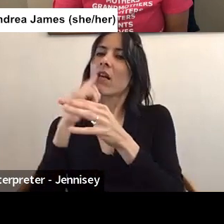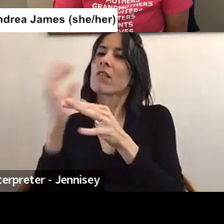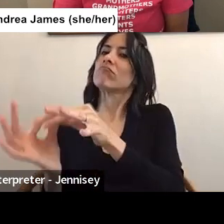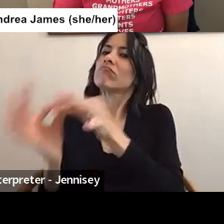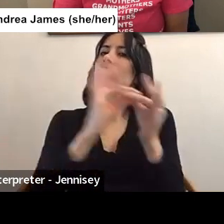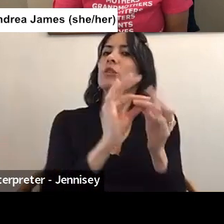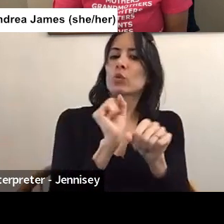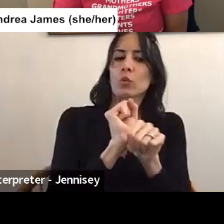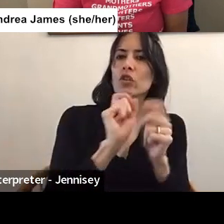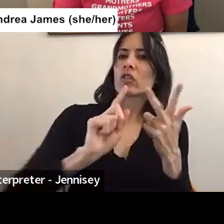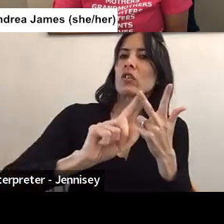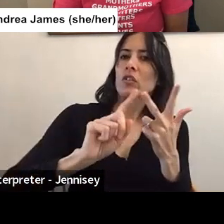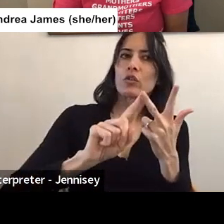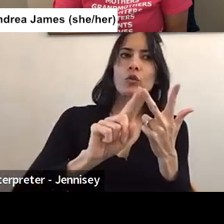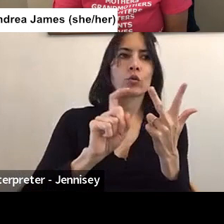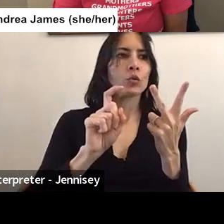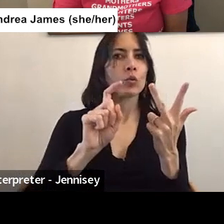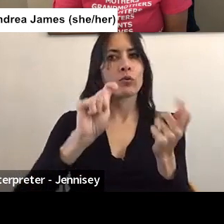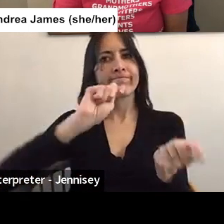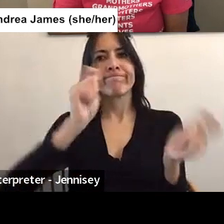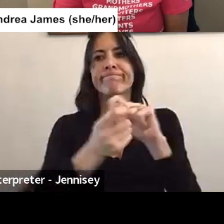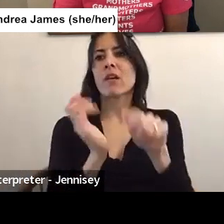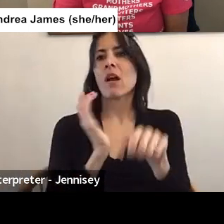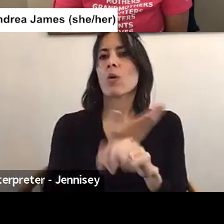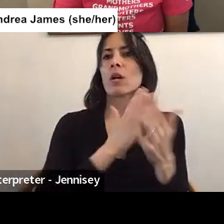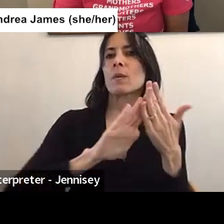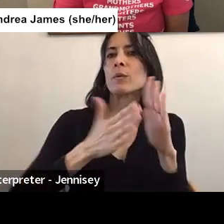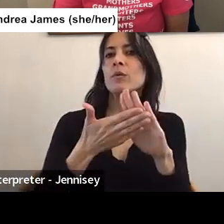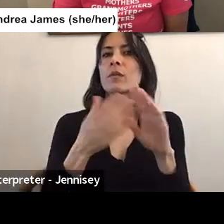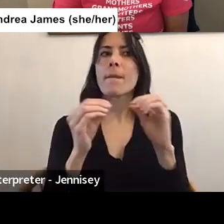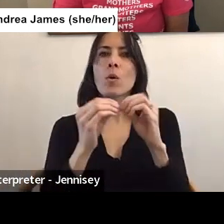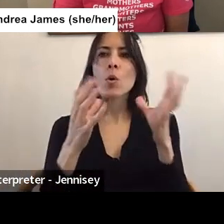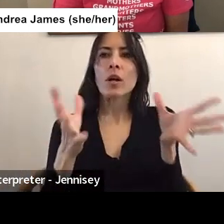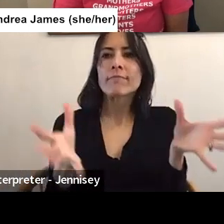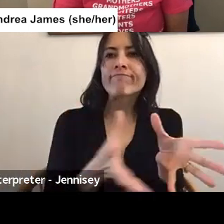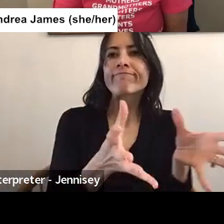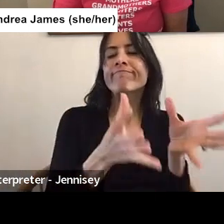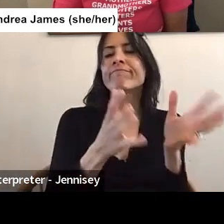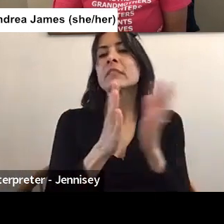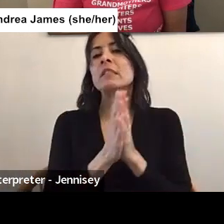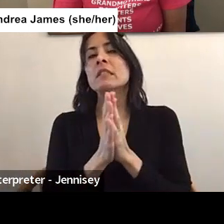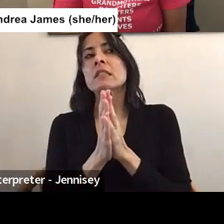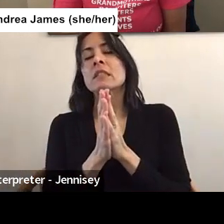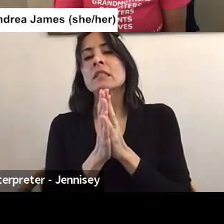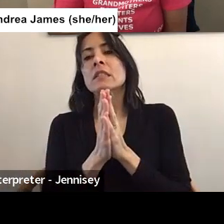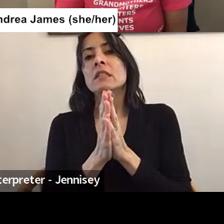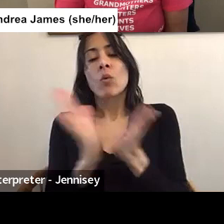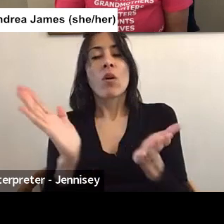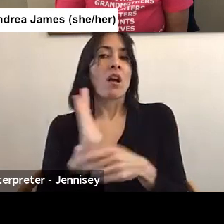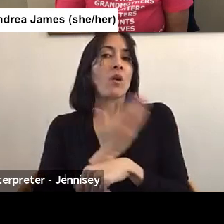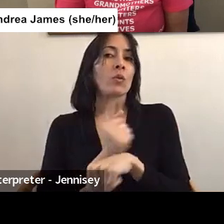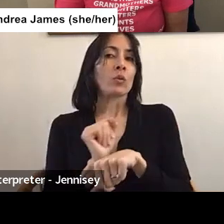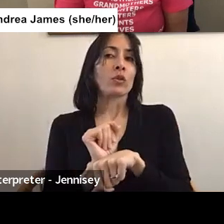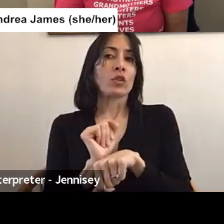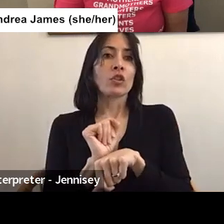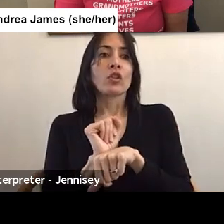of reimagining our communities. And I'll end by just saying that all of our work is